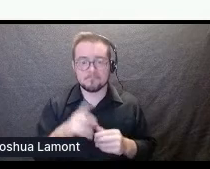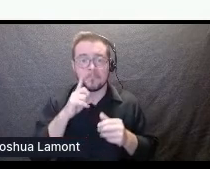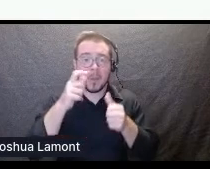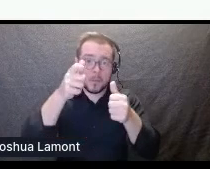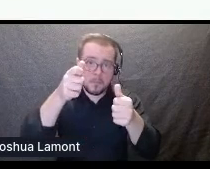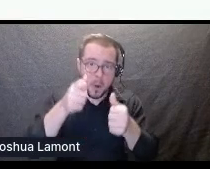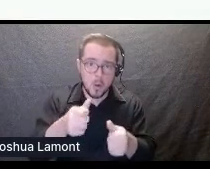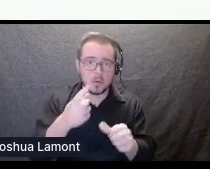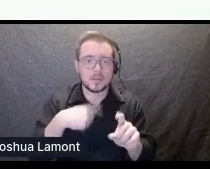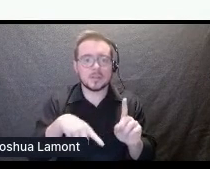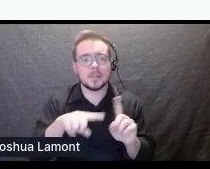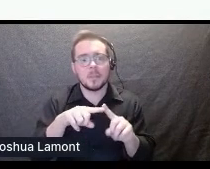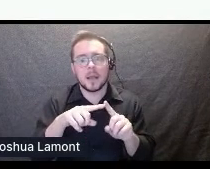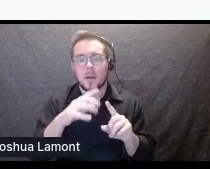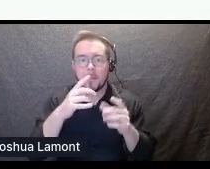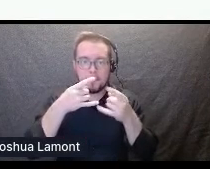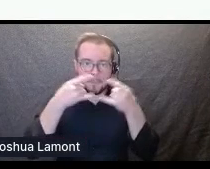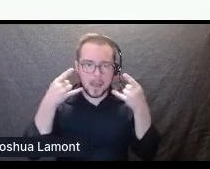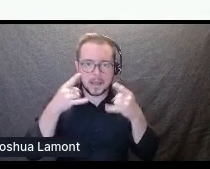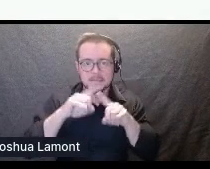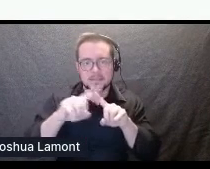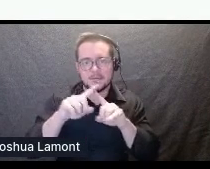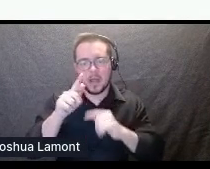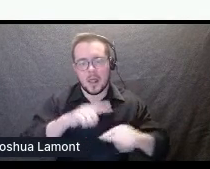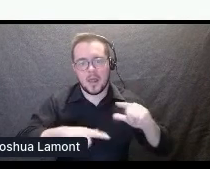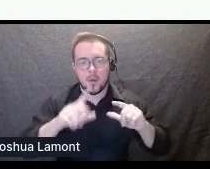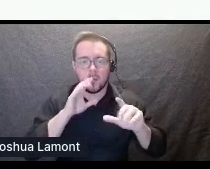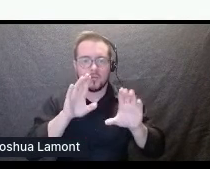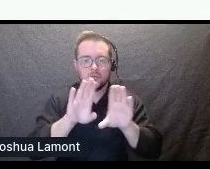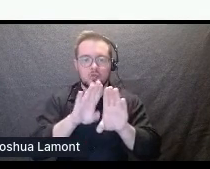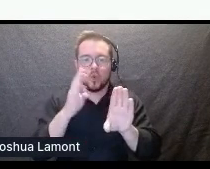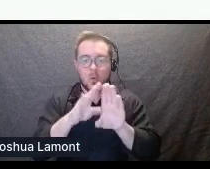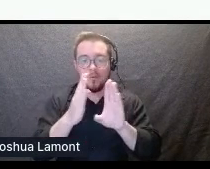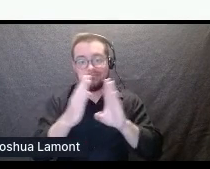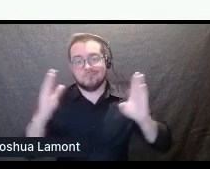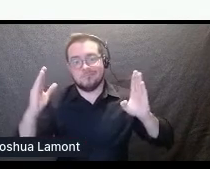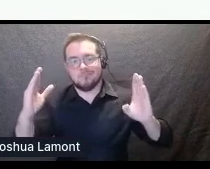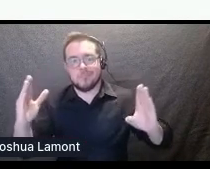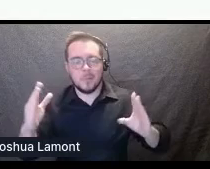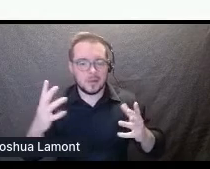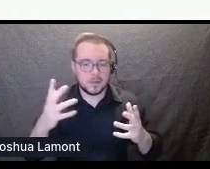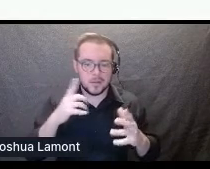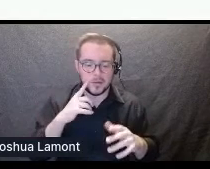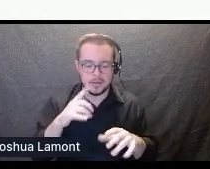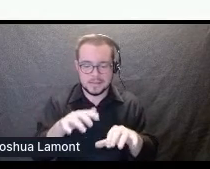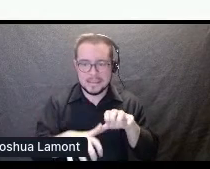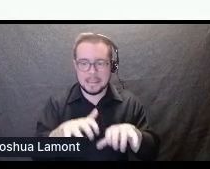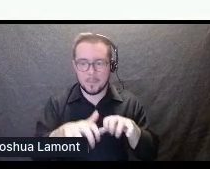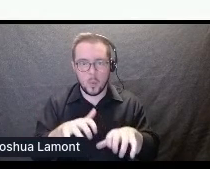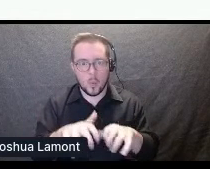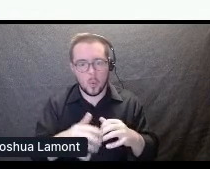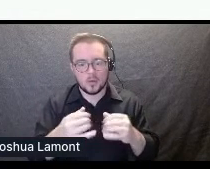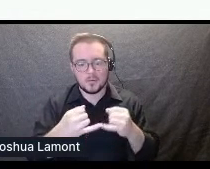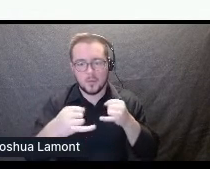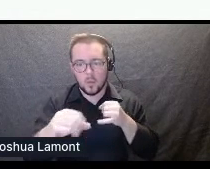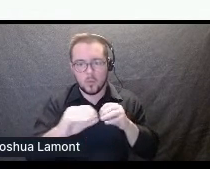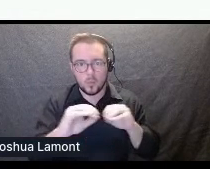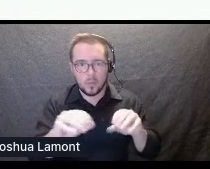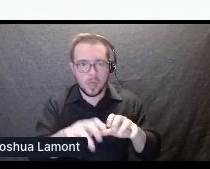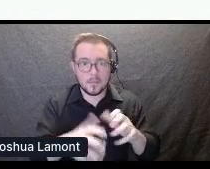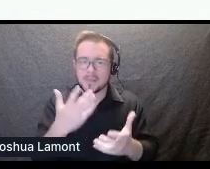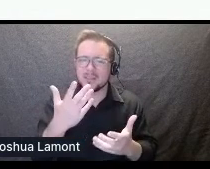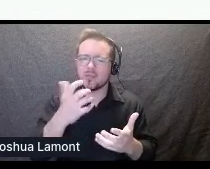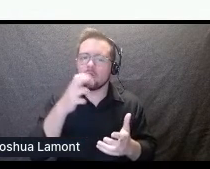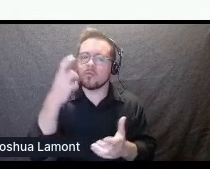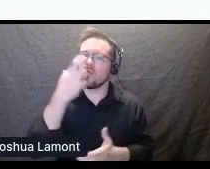Posters about masks in multiple language, wide doorways, video descriptions, cordless keyboards, so many things that it might not even occur to us that that's creating access because so